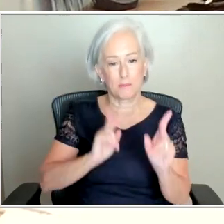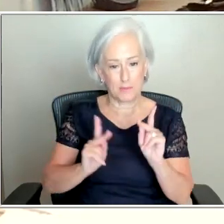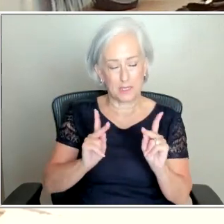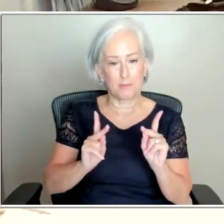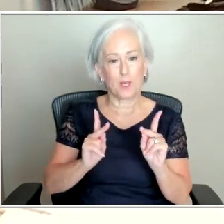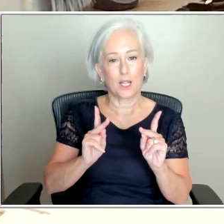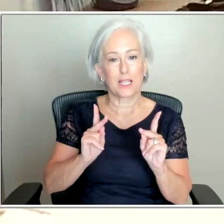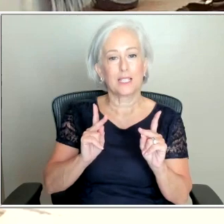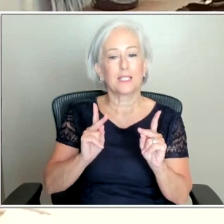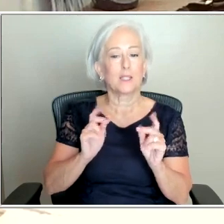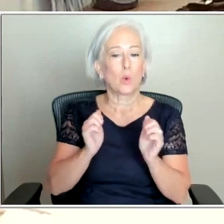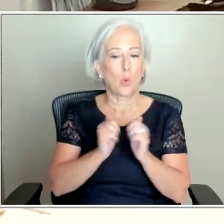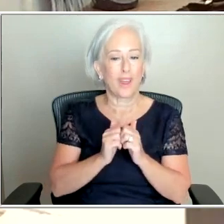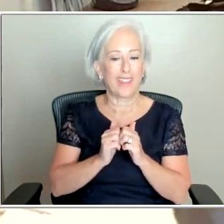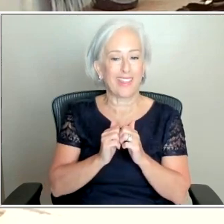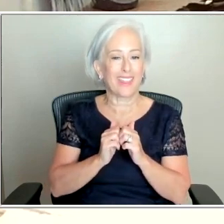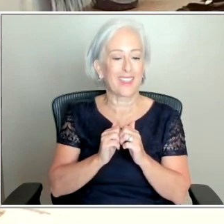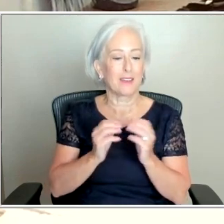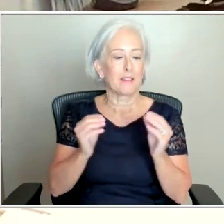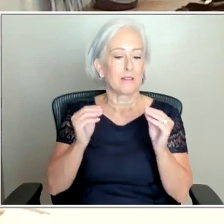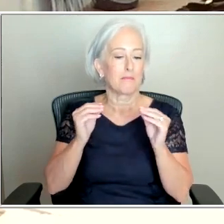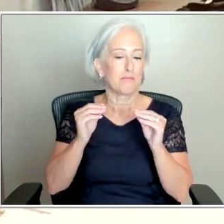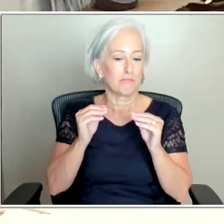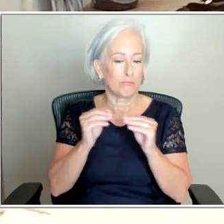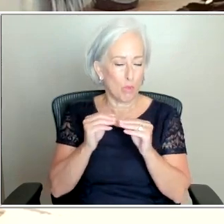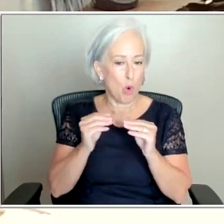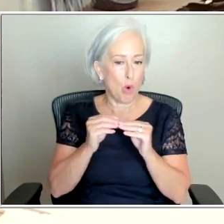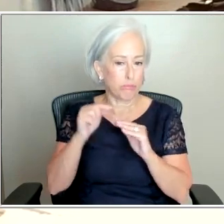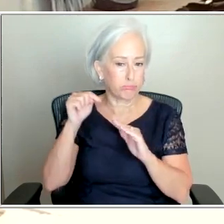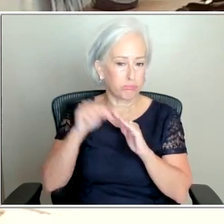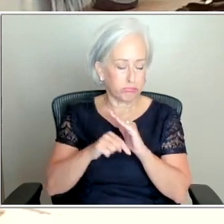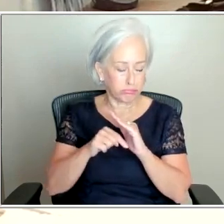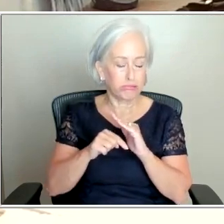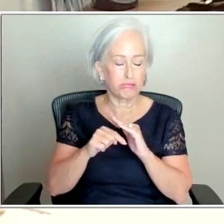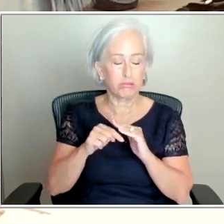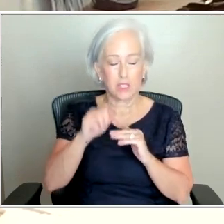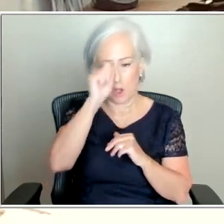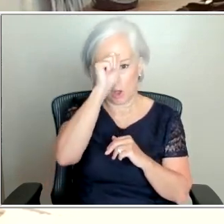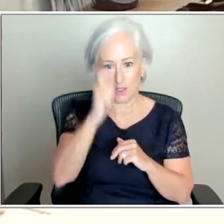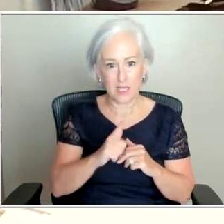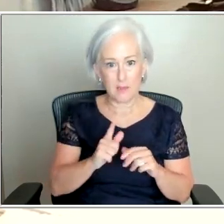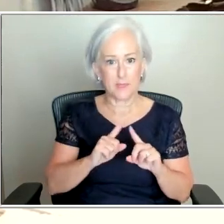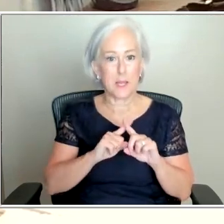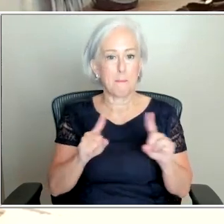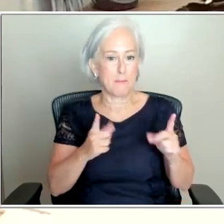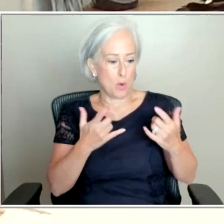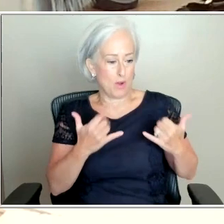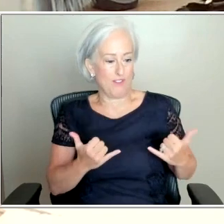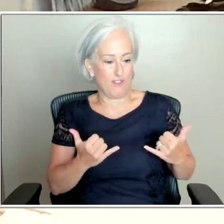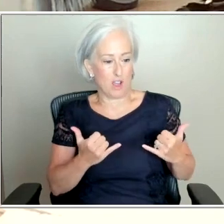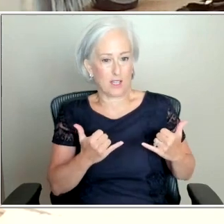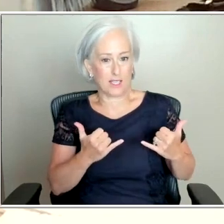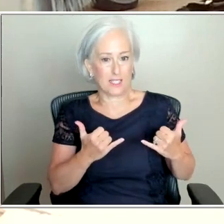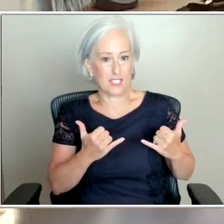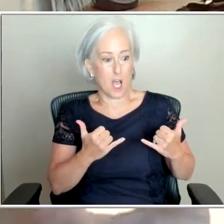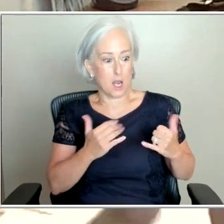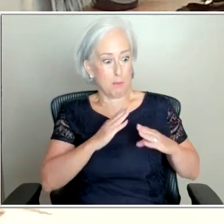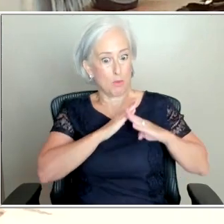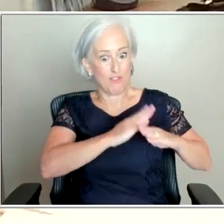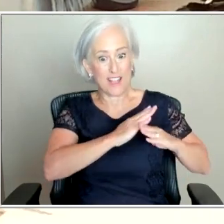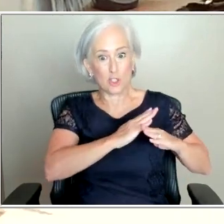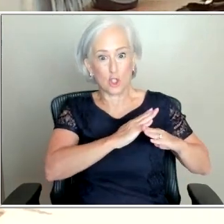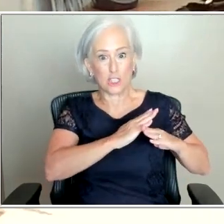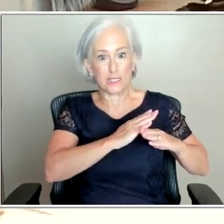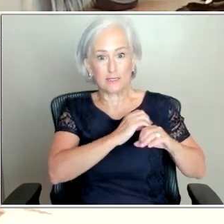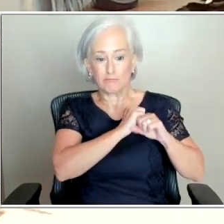the later stages of Alzheimer's disease, but the most focus is on the early stages and prevention. That's where we're going to ultimately have the